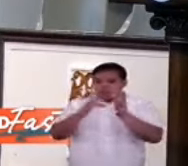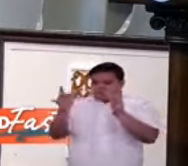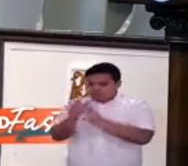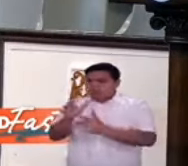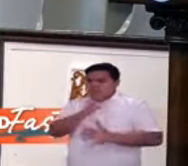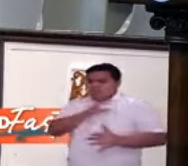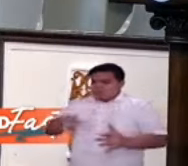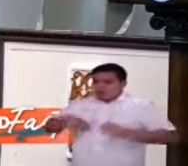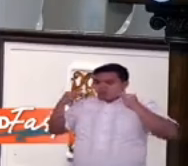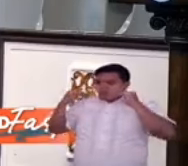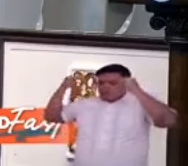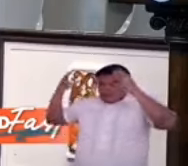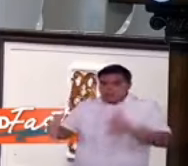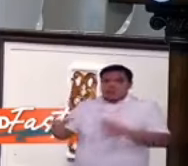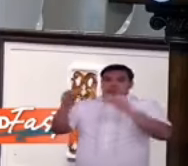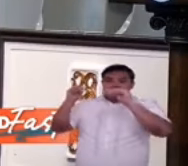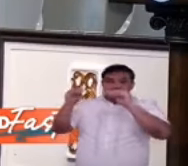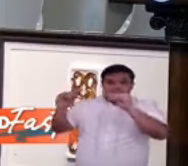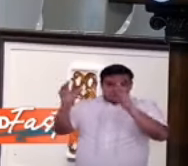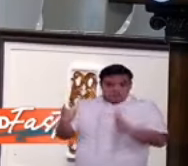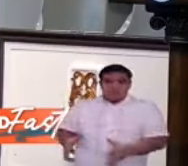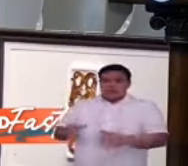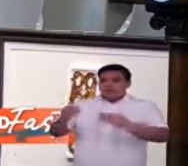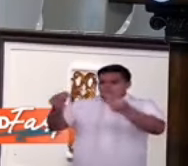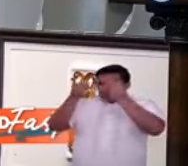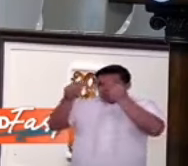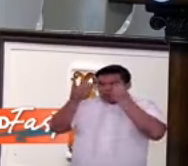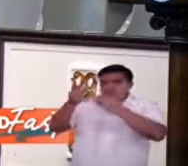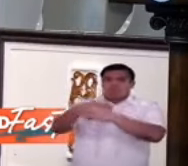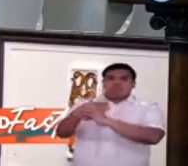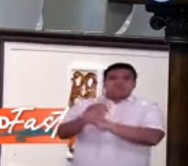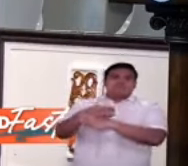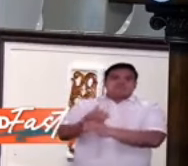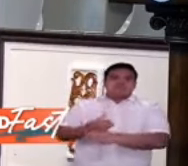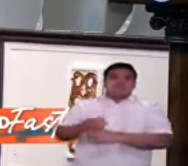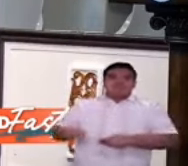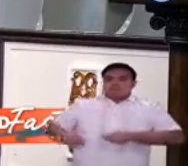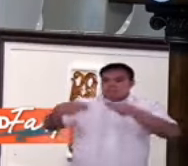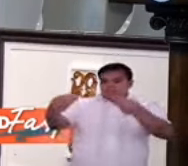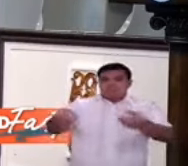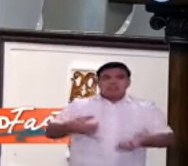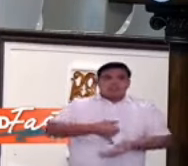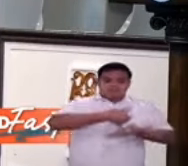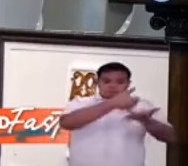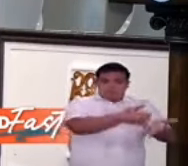Jesus, the master teacher, taught creatively. Give rewards